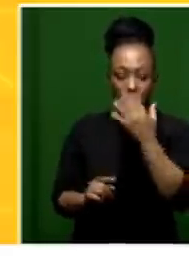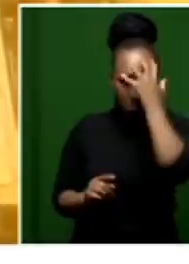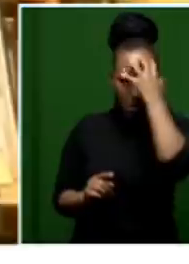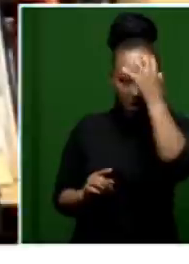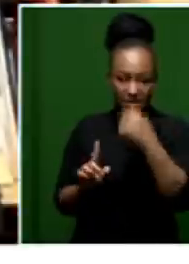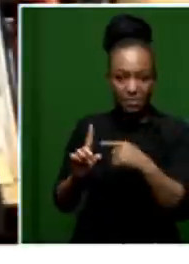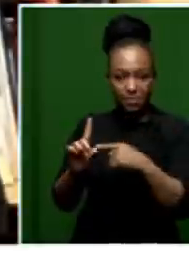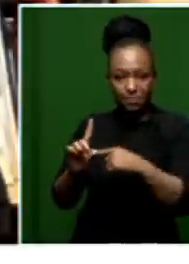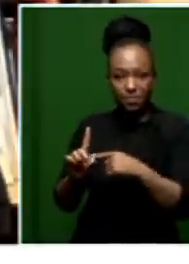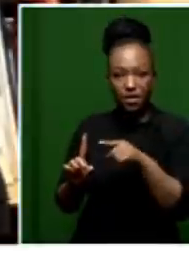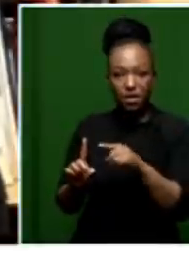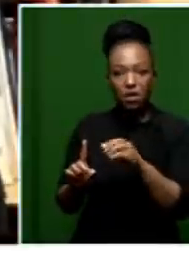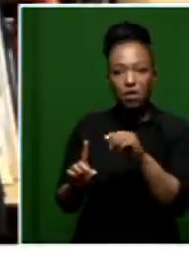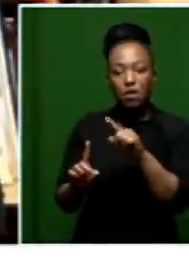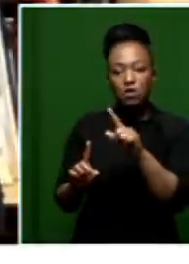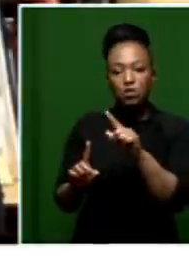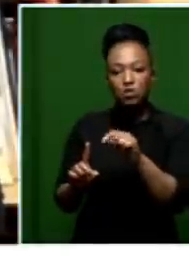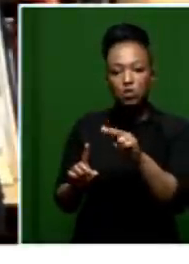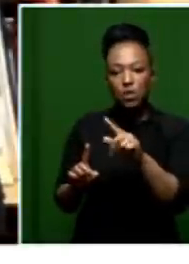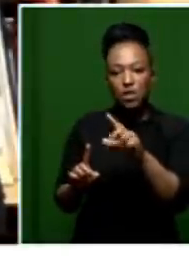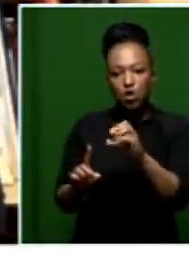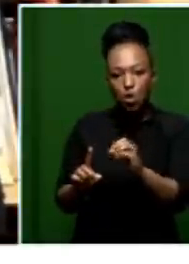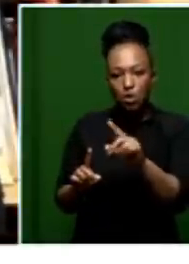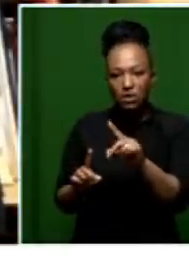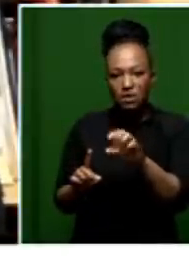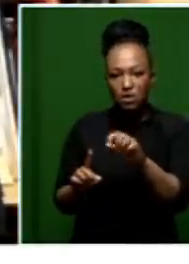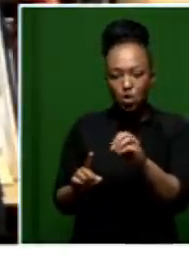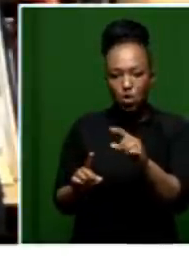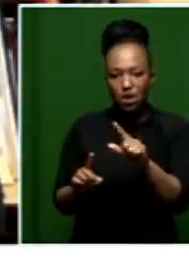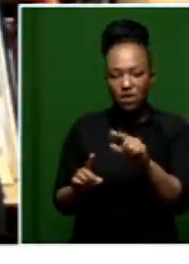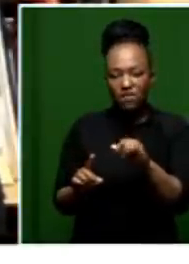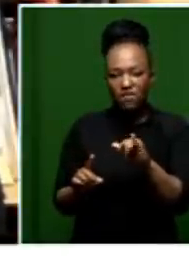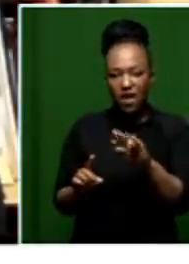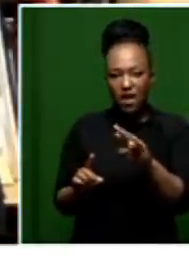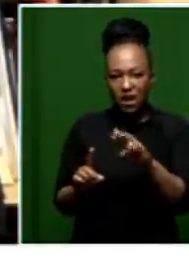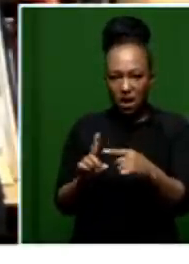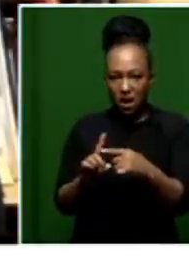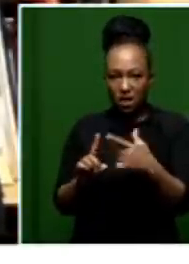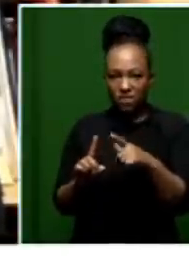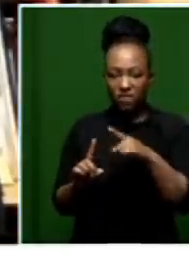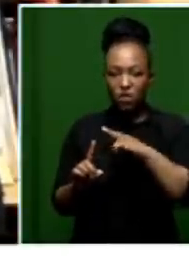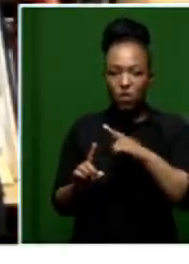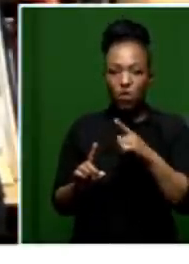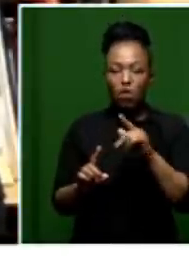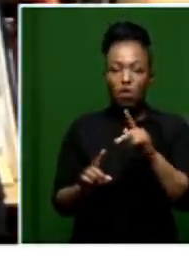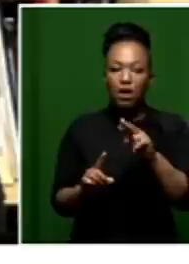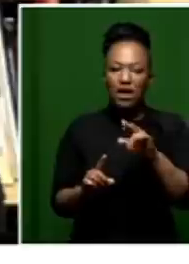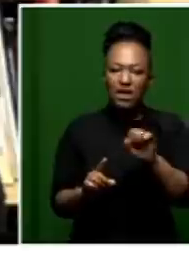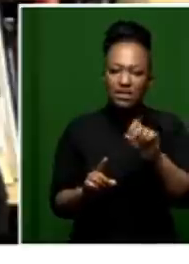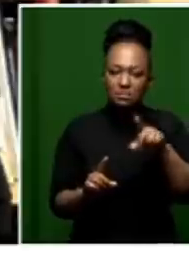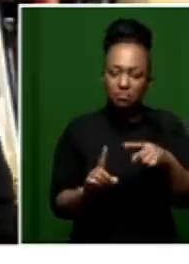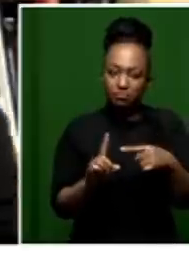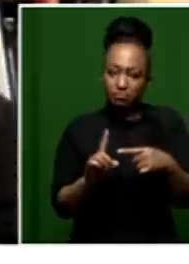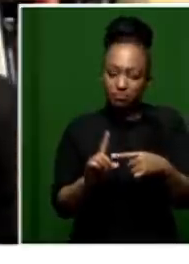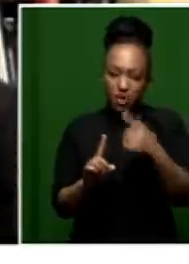Professor Tulio de Olivier, who is the director of the KwaZulu-Natal Research and Innovation Sequencing Platform, CRISP. Prof,